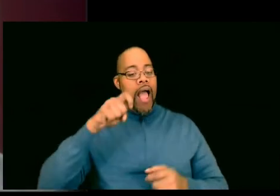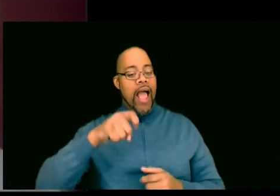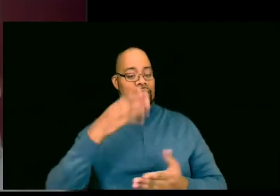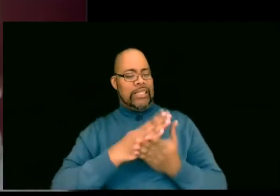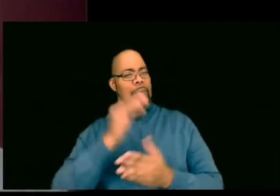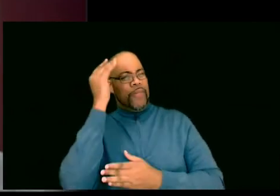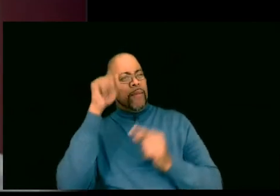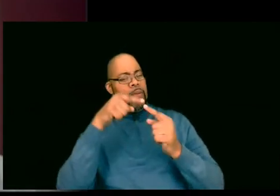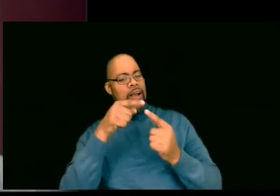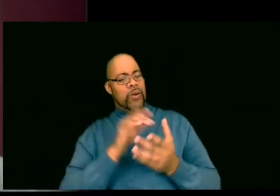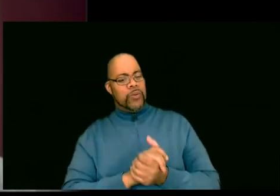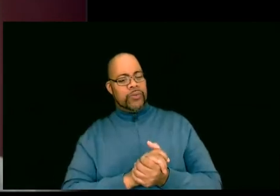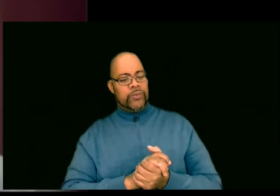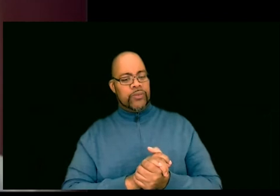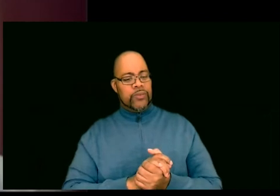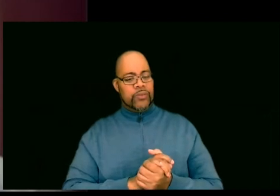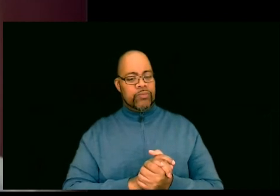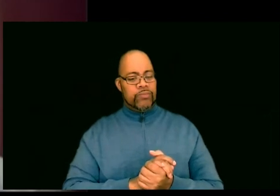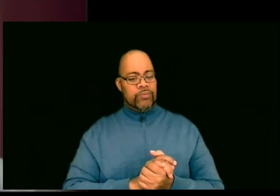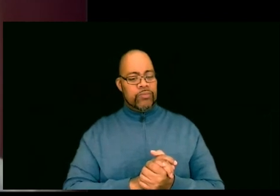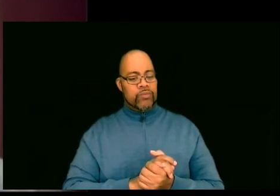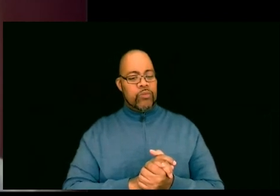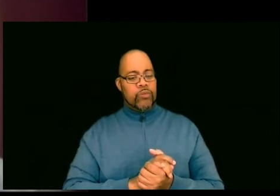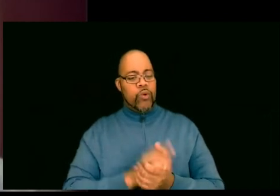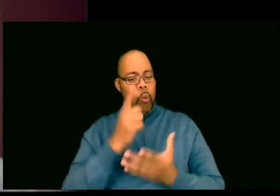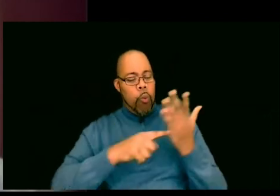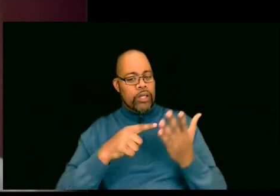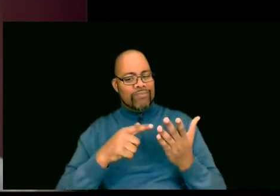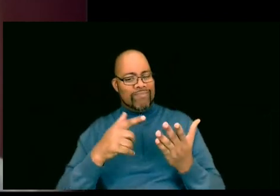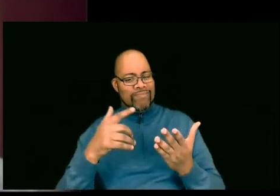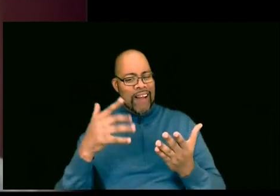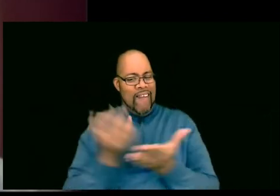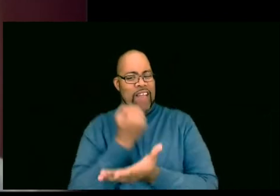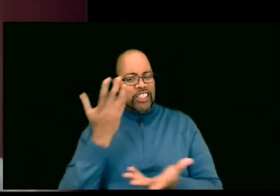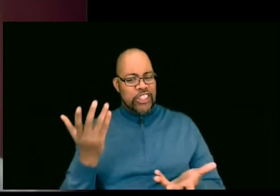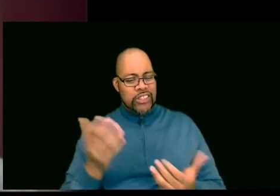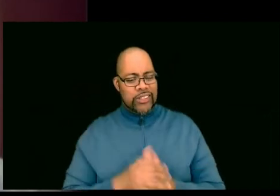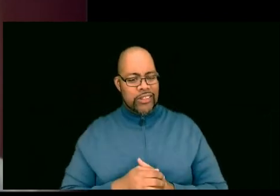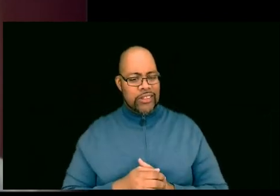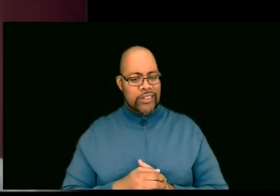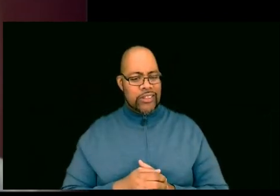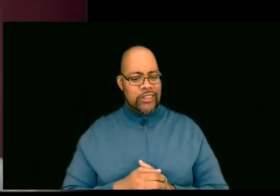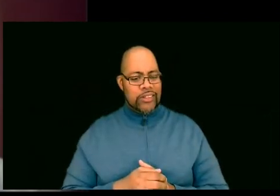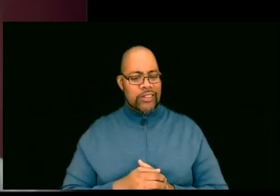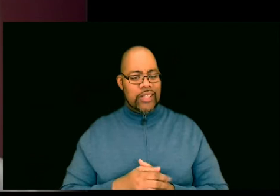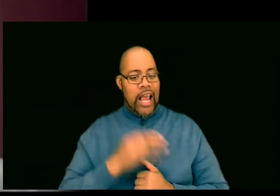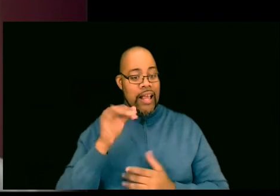But we have to stop and think about, so what's the advantage there? And is